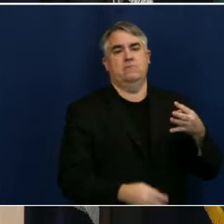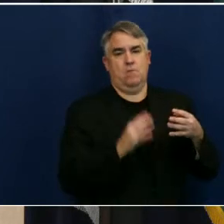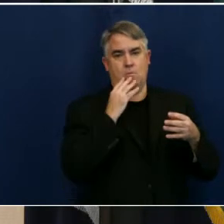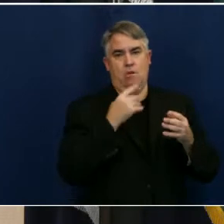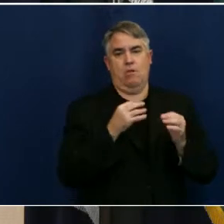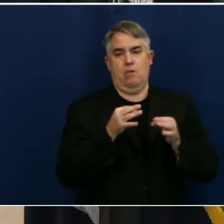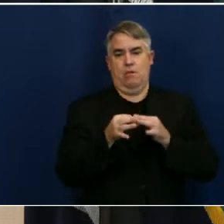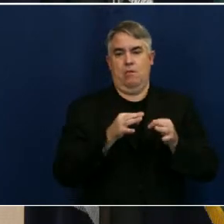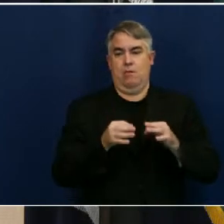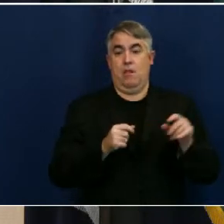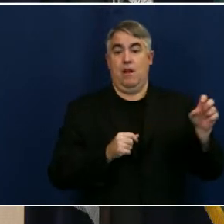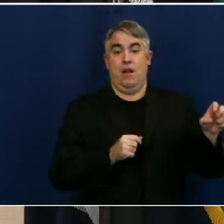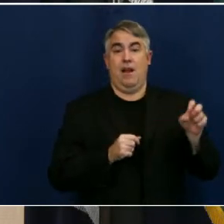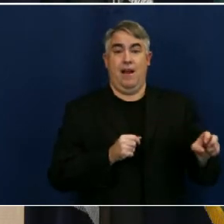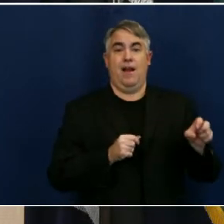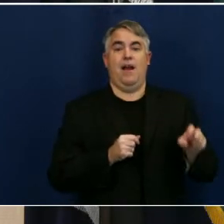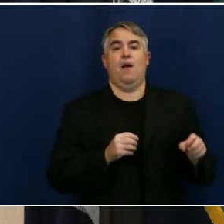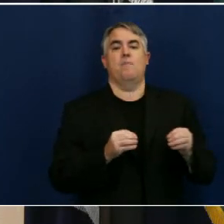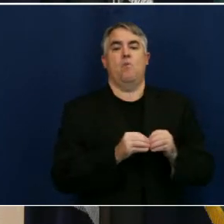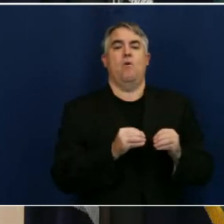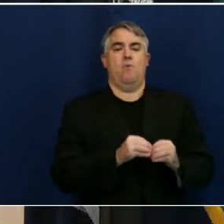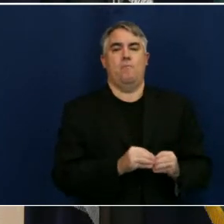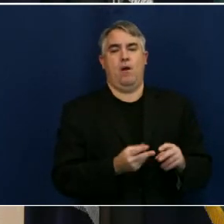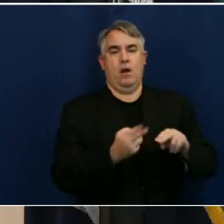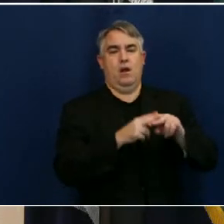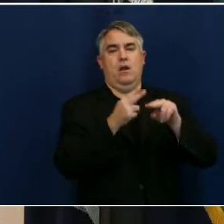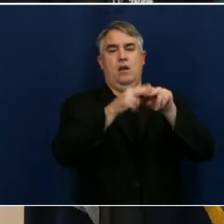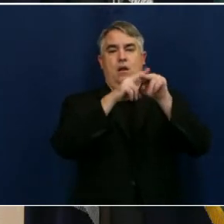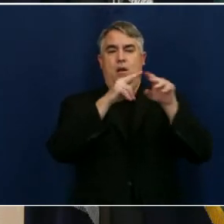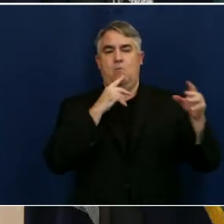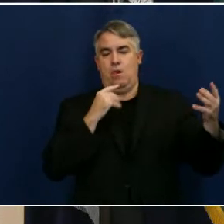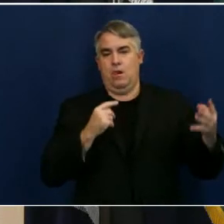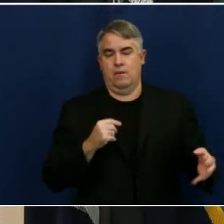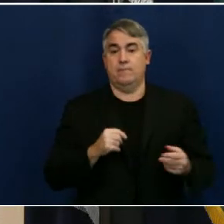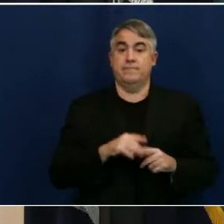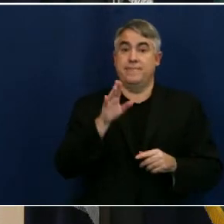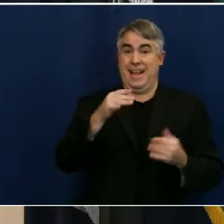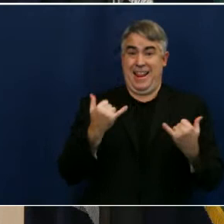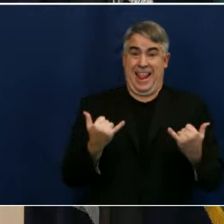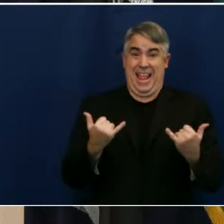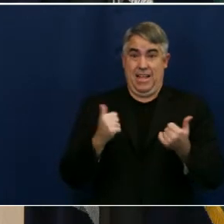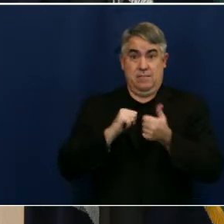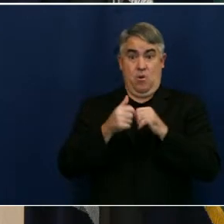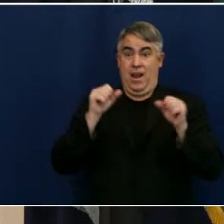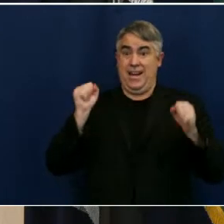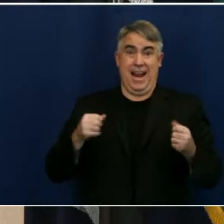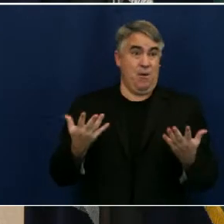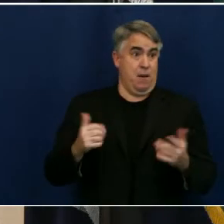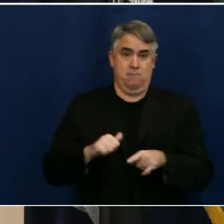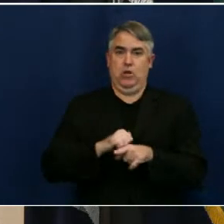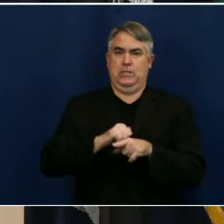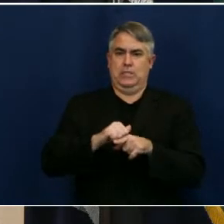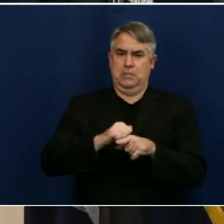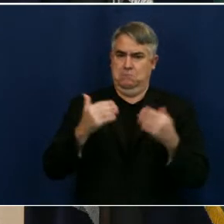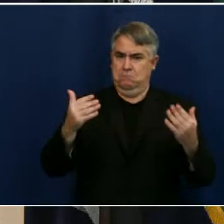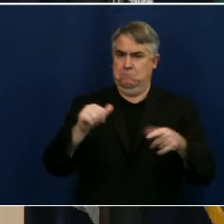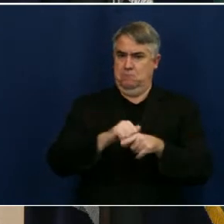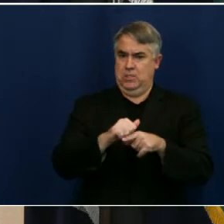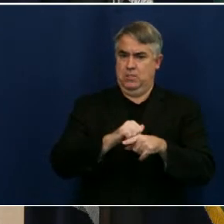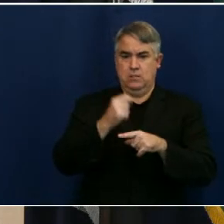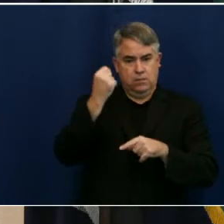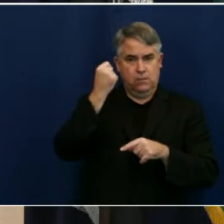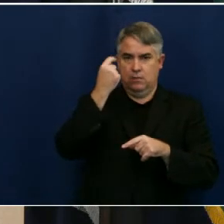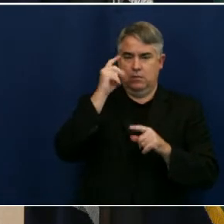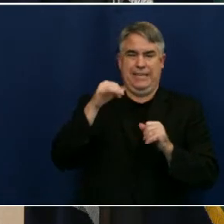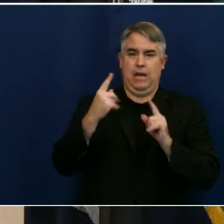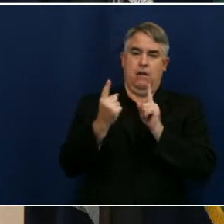throughout all the colored tiers. Again, sports teams can presently practice. They can practice provided they don't have contact between